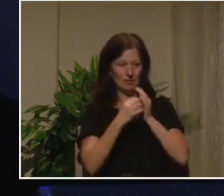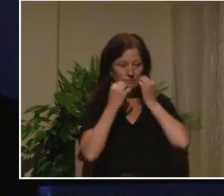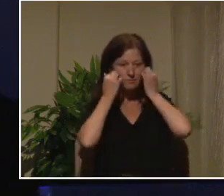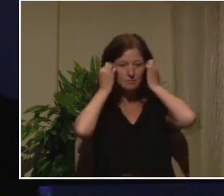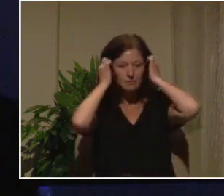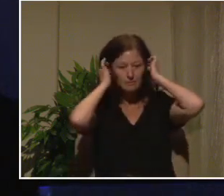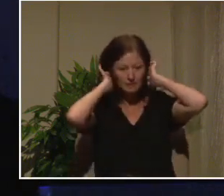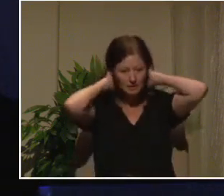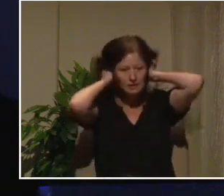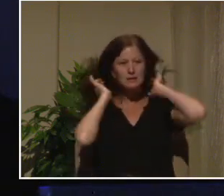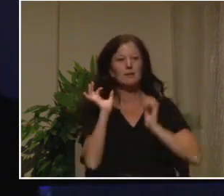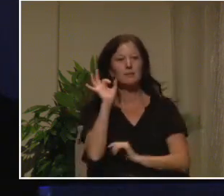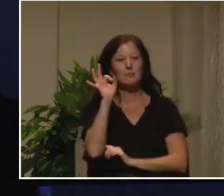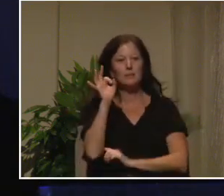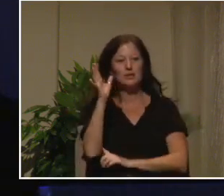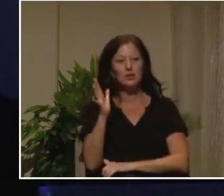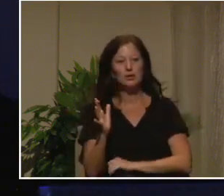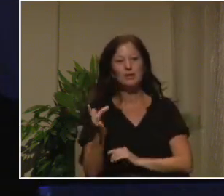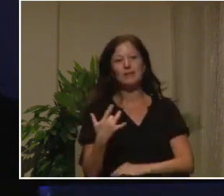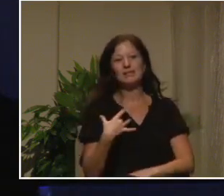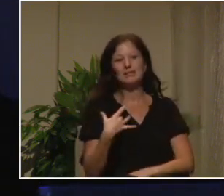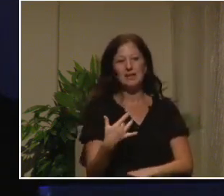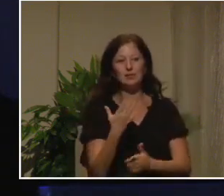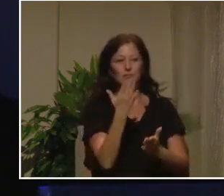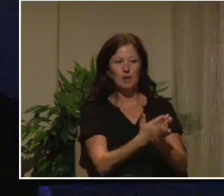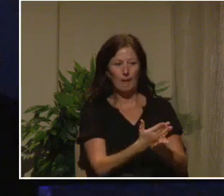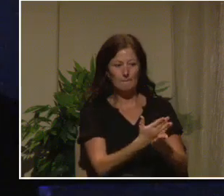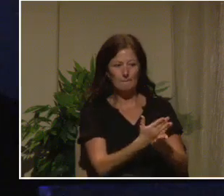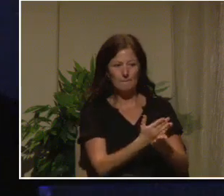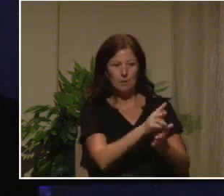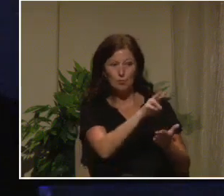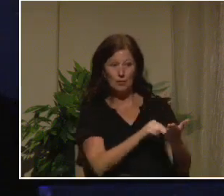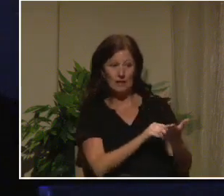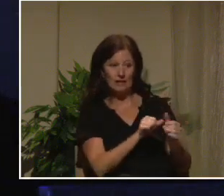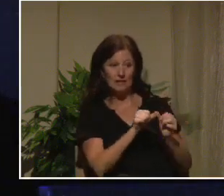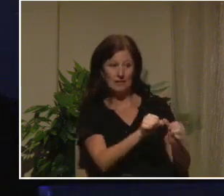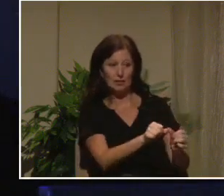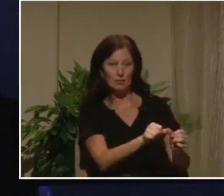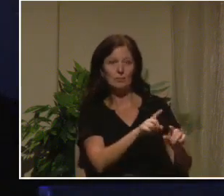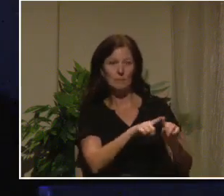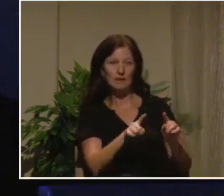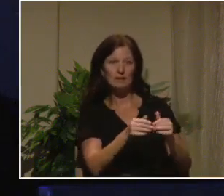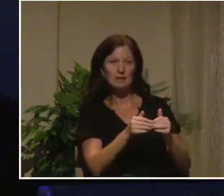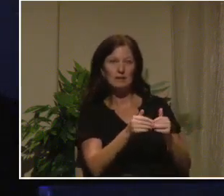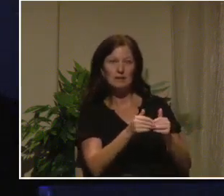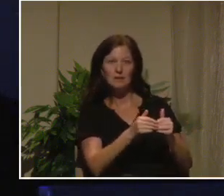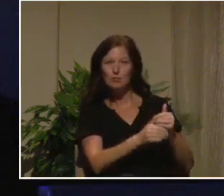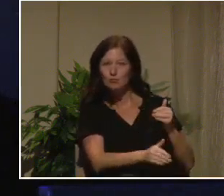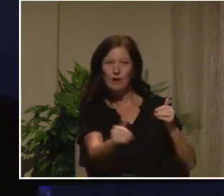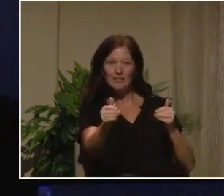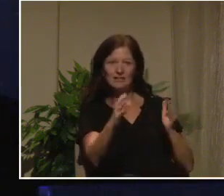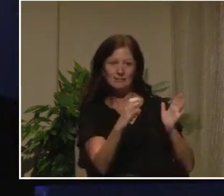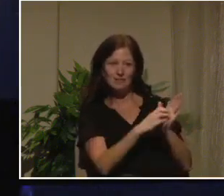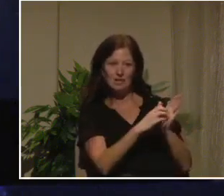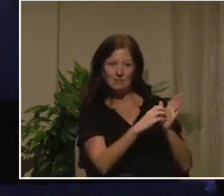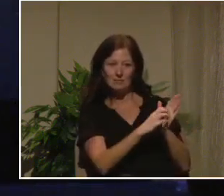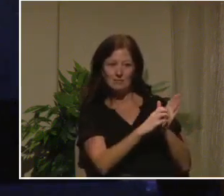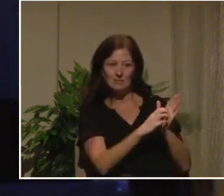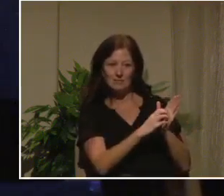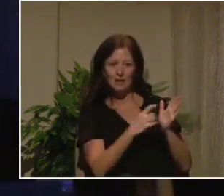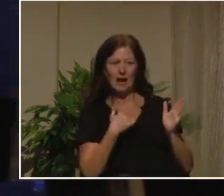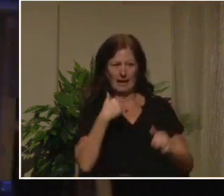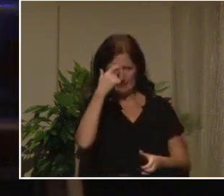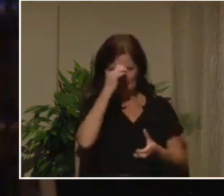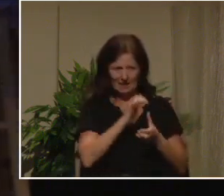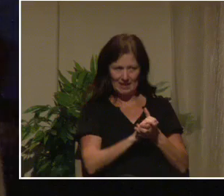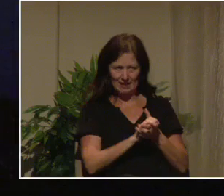tend to stop in this passage, but I want to push on and just very briefly look because at the rest of the chapter, because I believe in